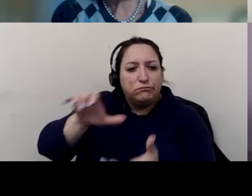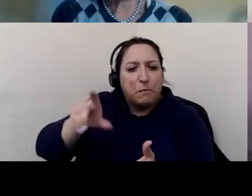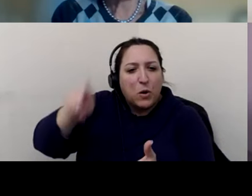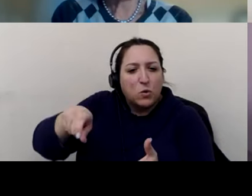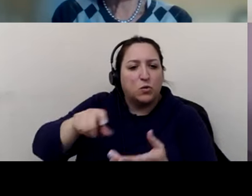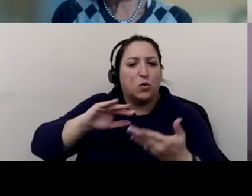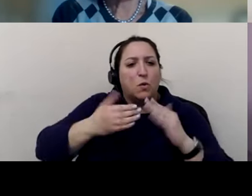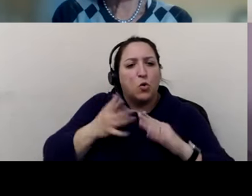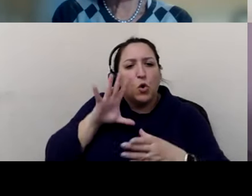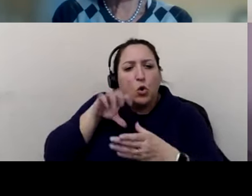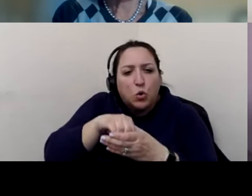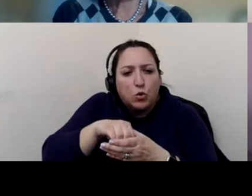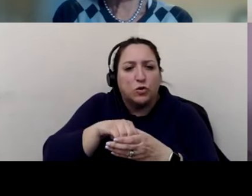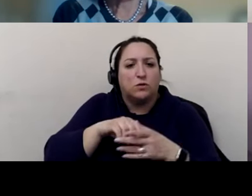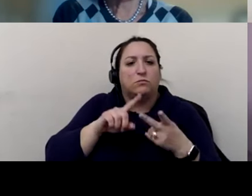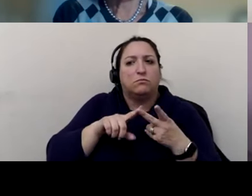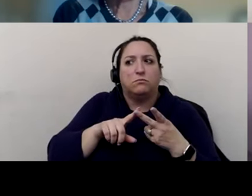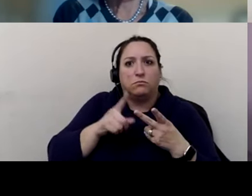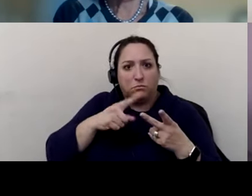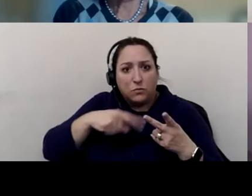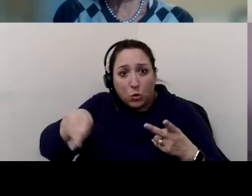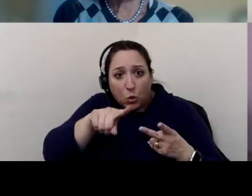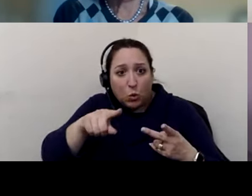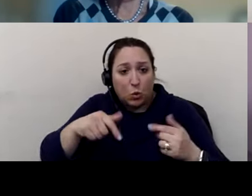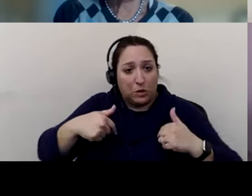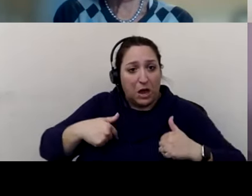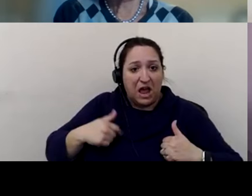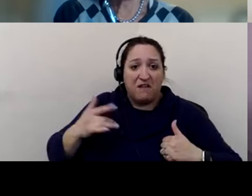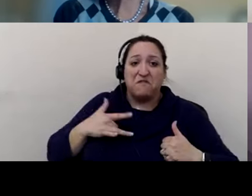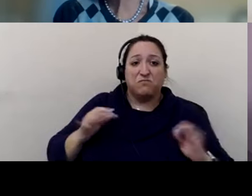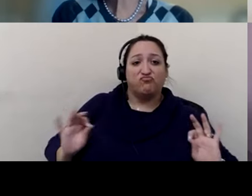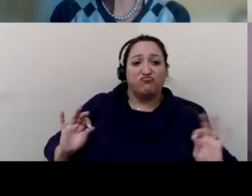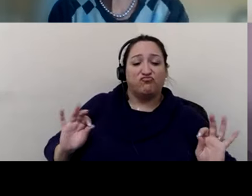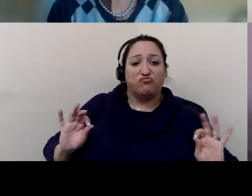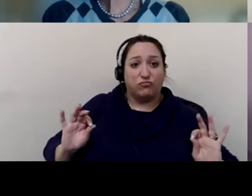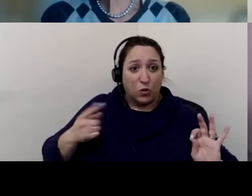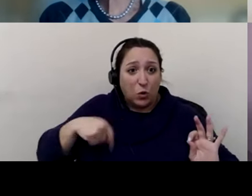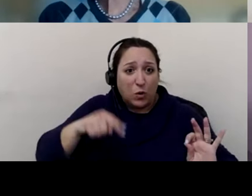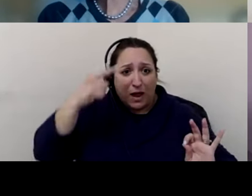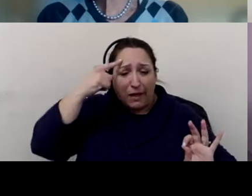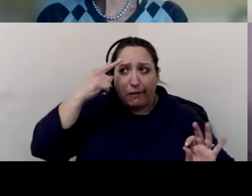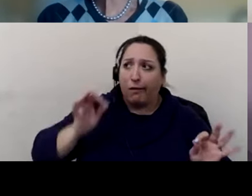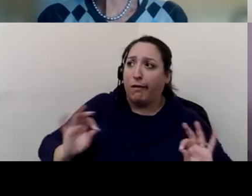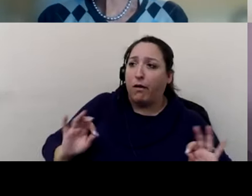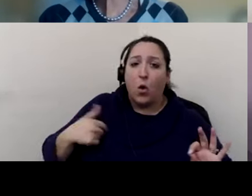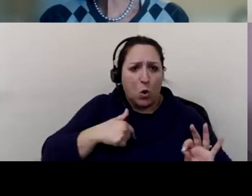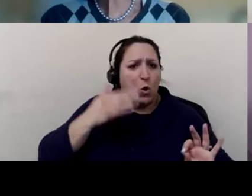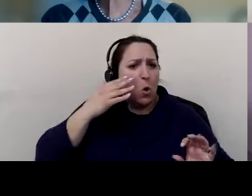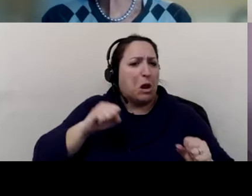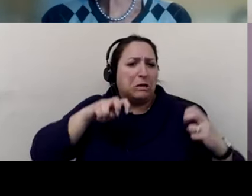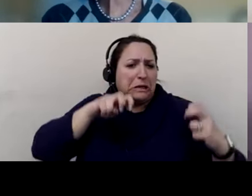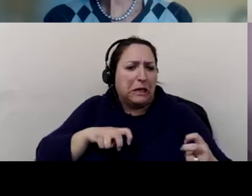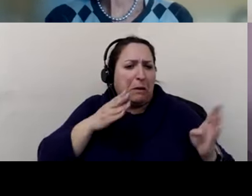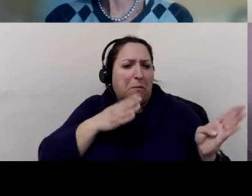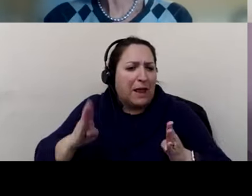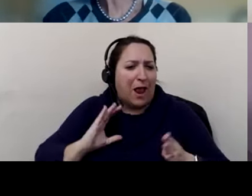community inclusion, things that you and I take for granted. You and I, you know, we know that we can sit down and plan our